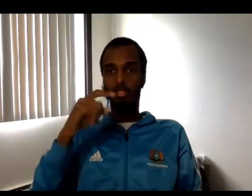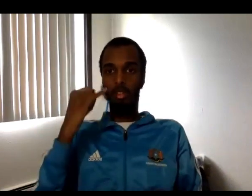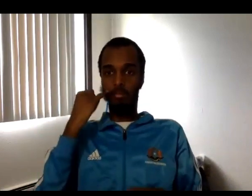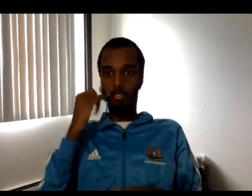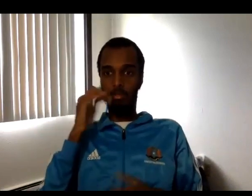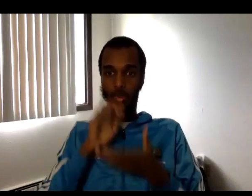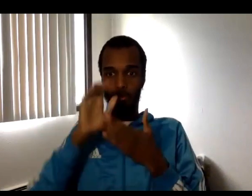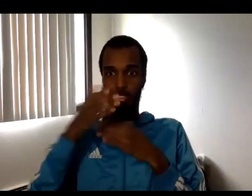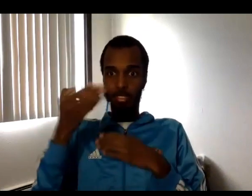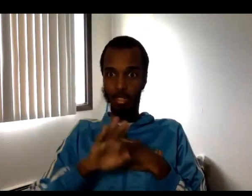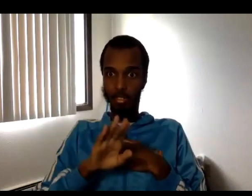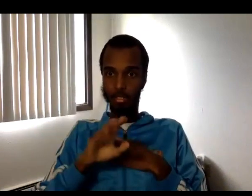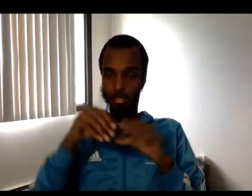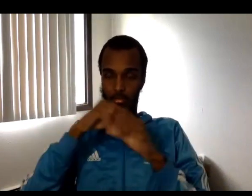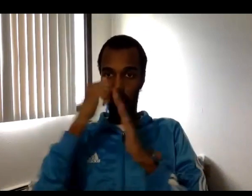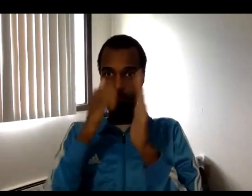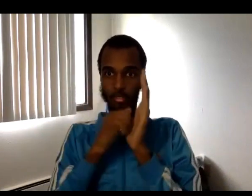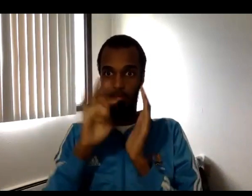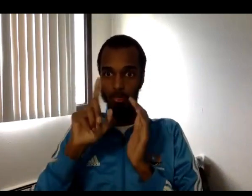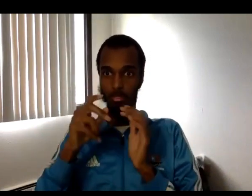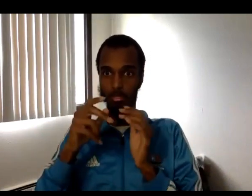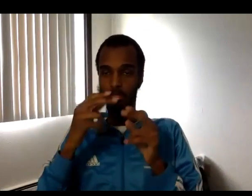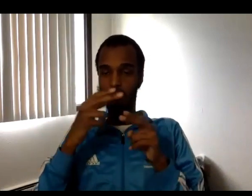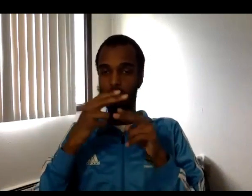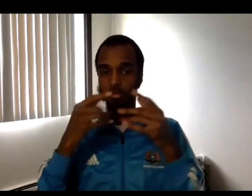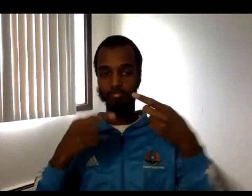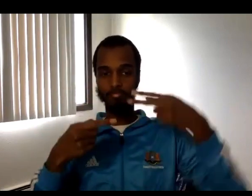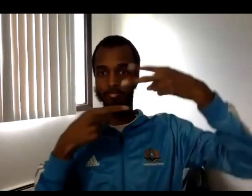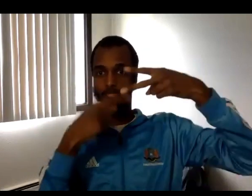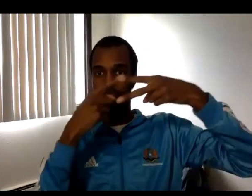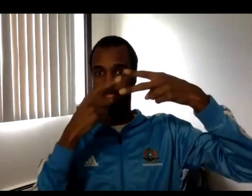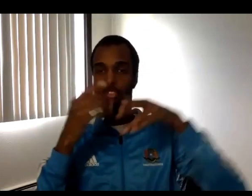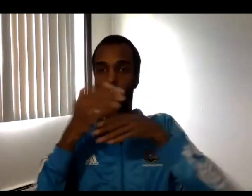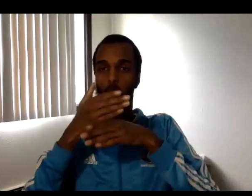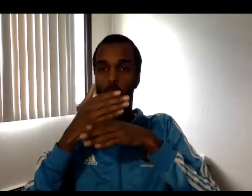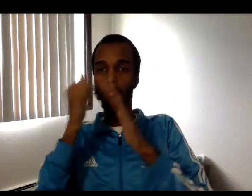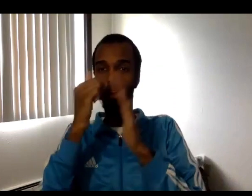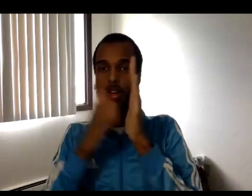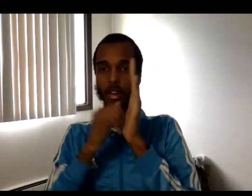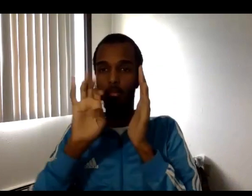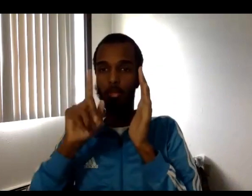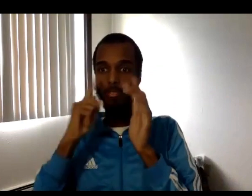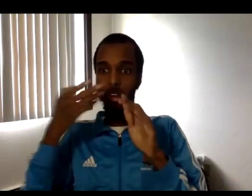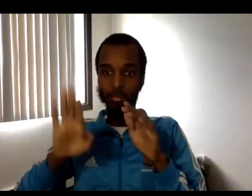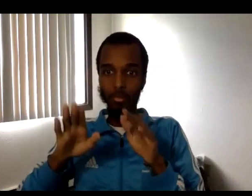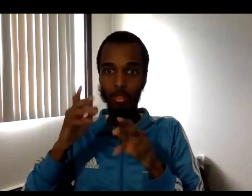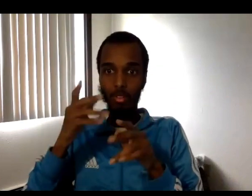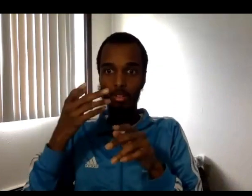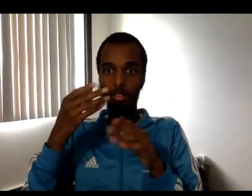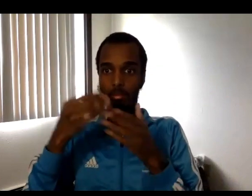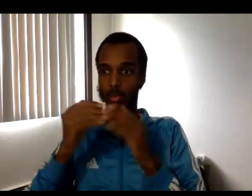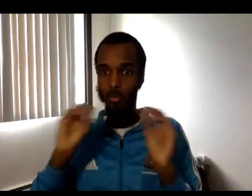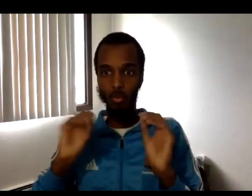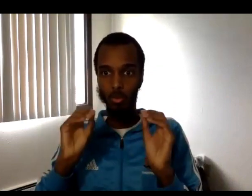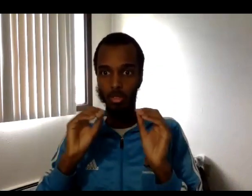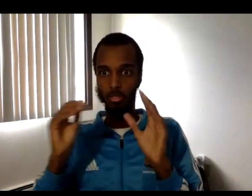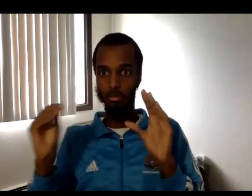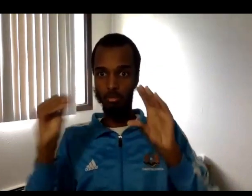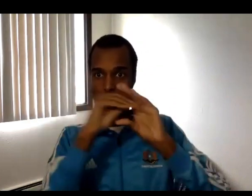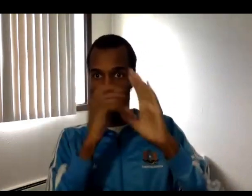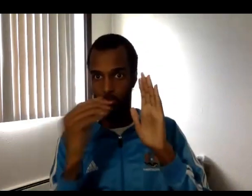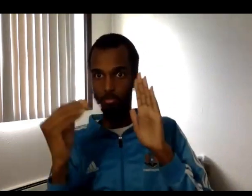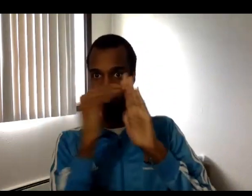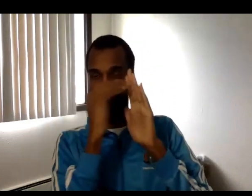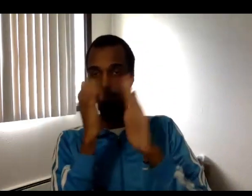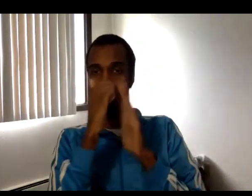Yes. Brother Sulaiman is saying, Assalamu alaikum. If a wife or a husband were to die and they share an